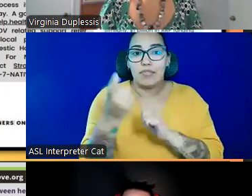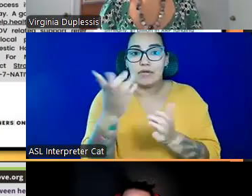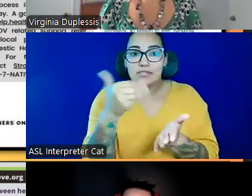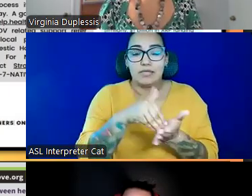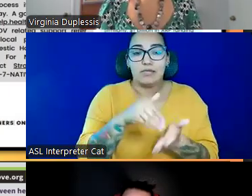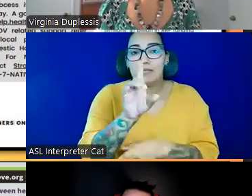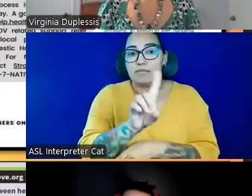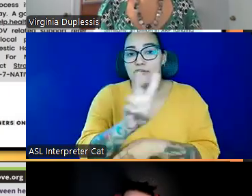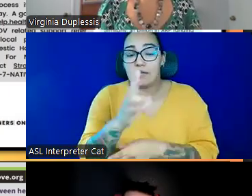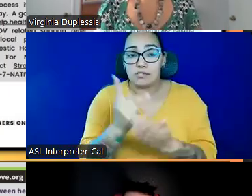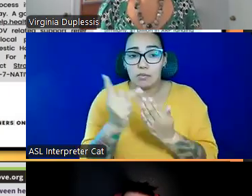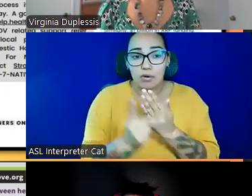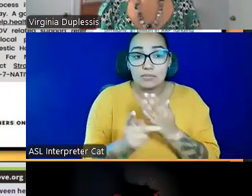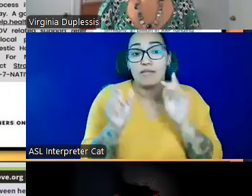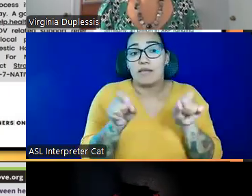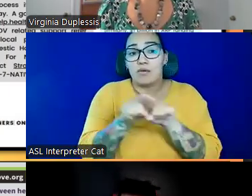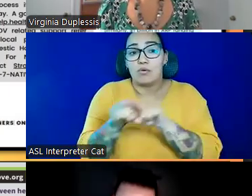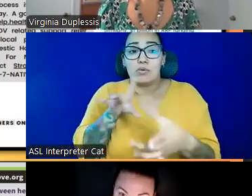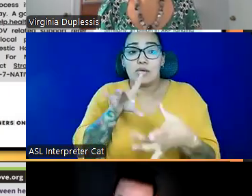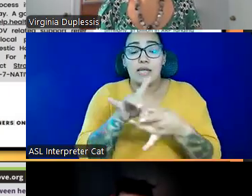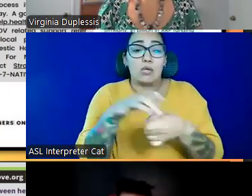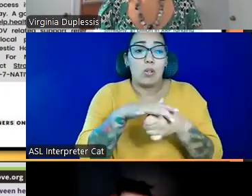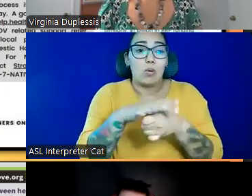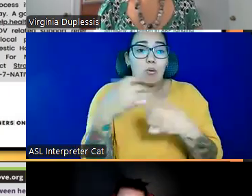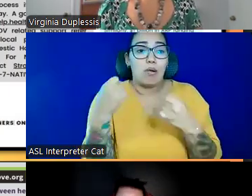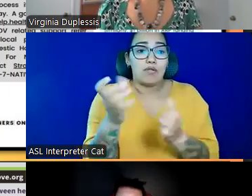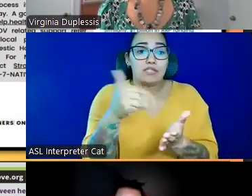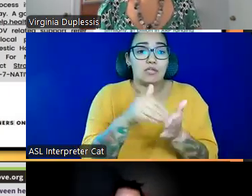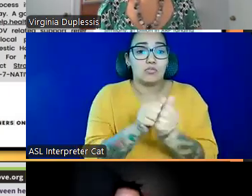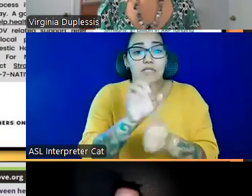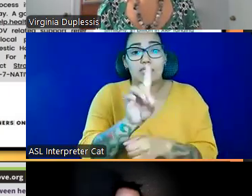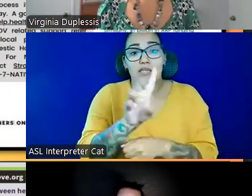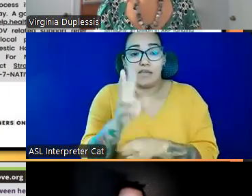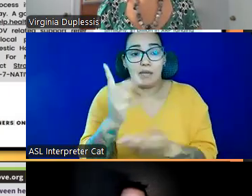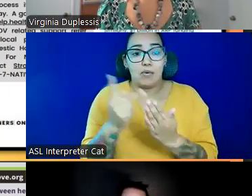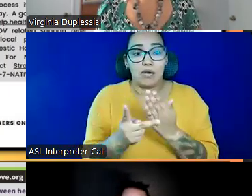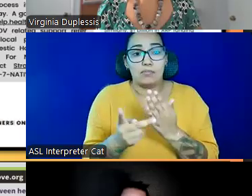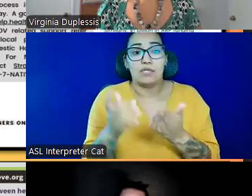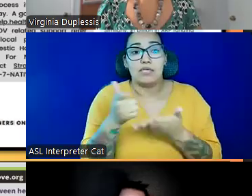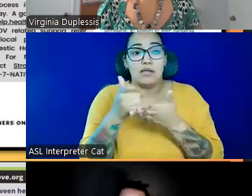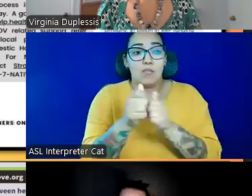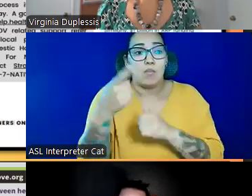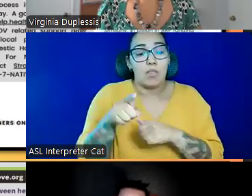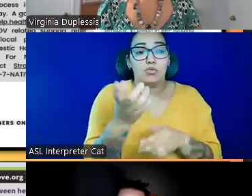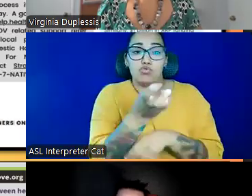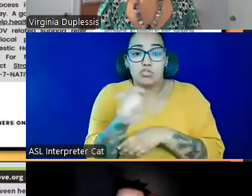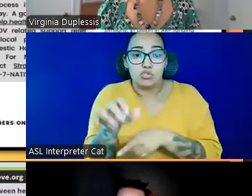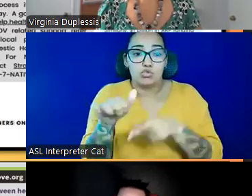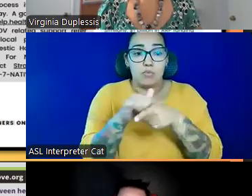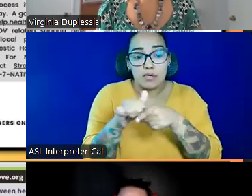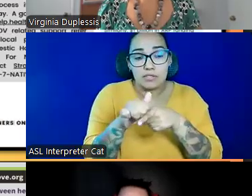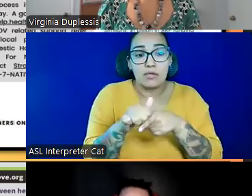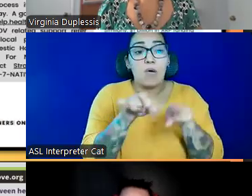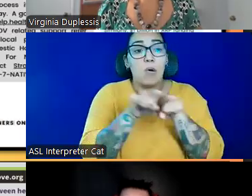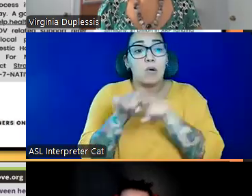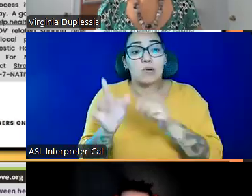violence programs. They can connect local health centers and domestic violence programs to work on healing center practice transition. There's